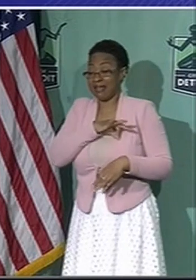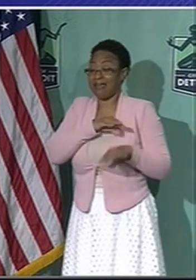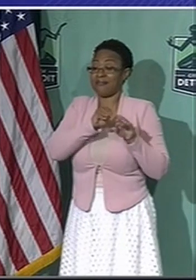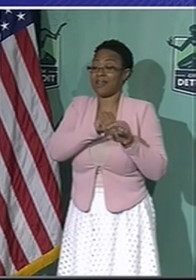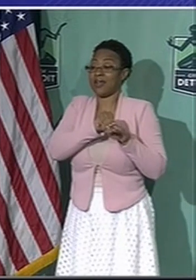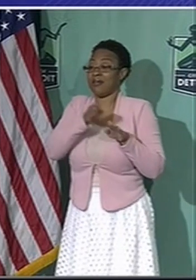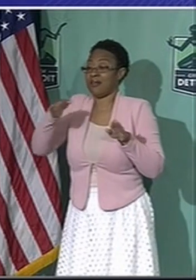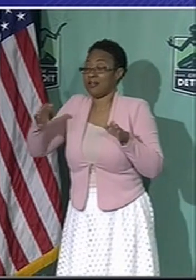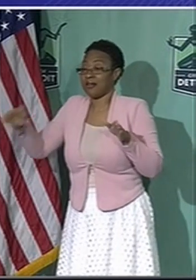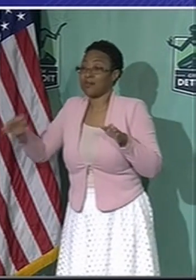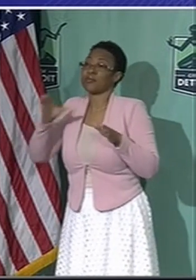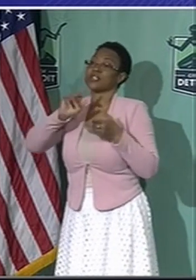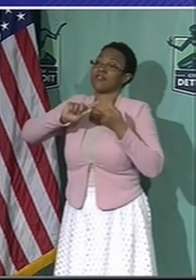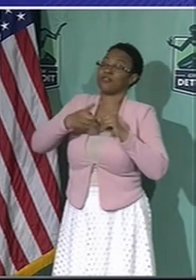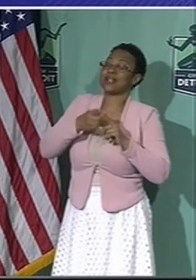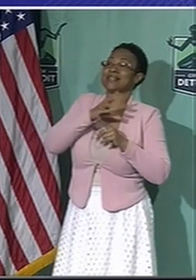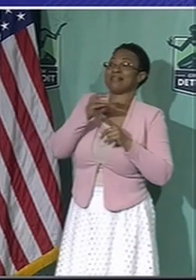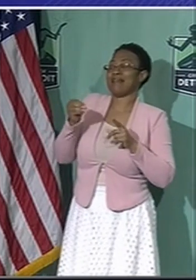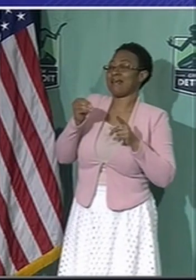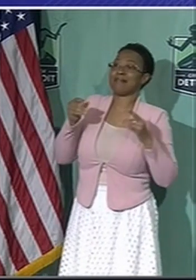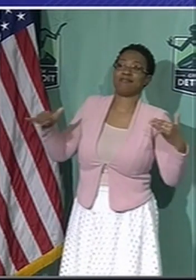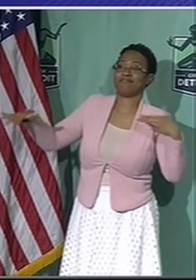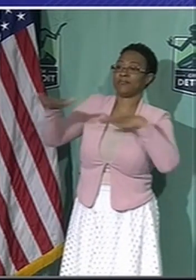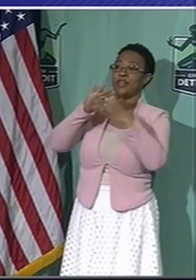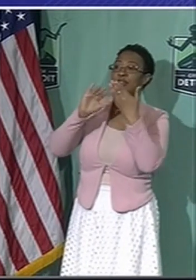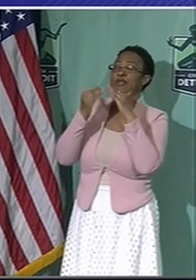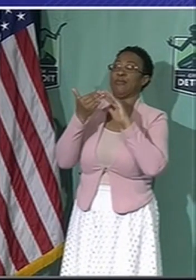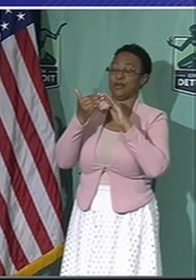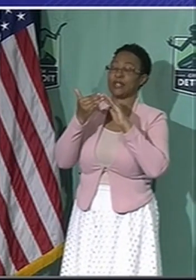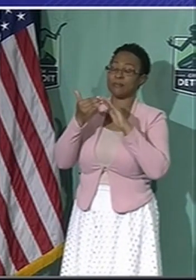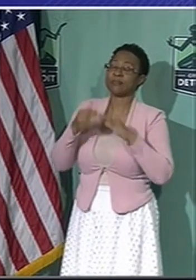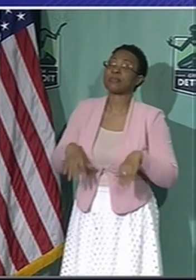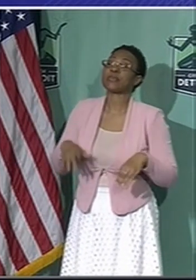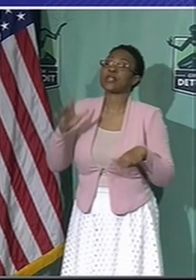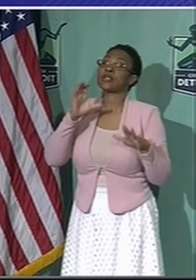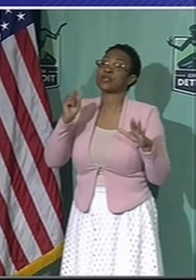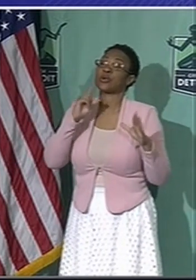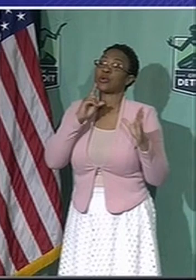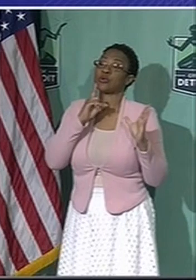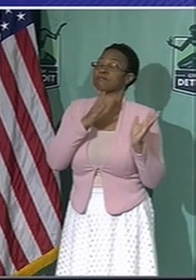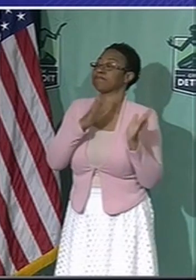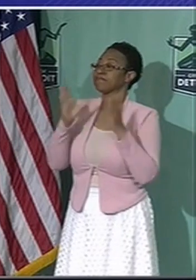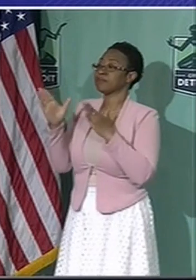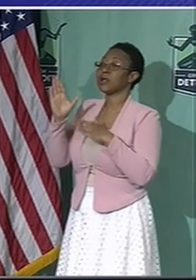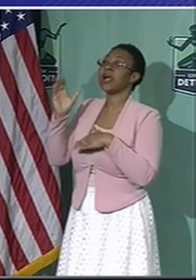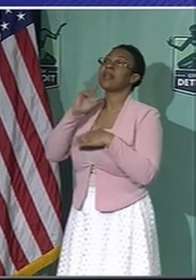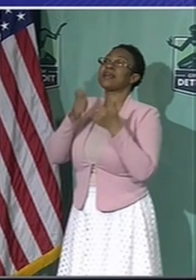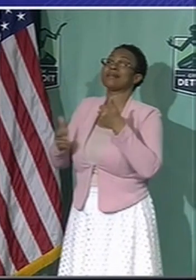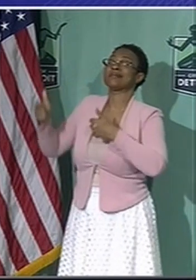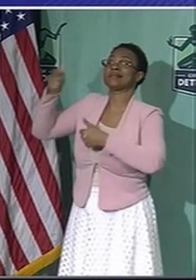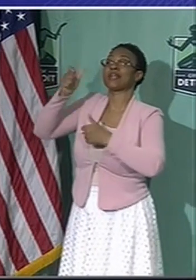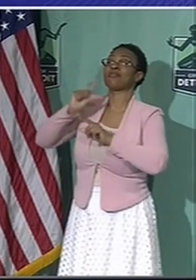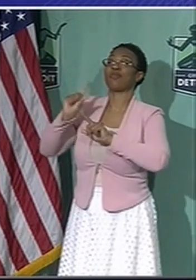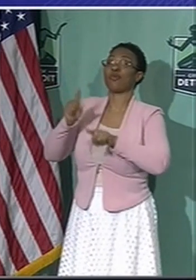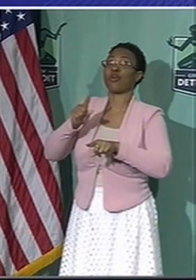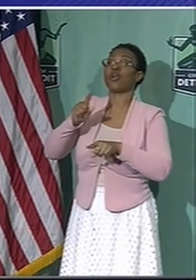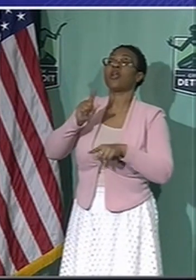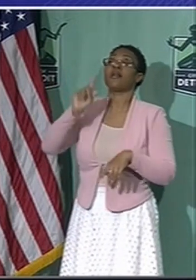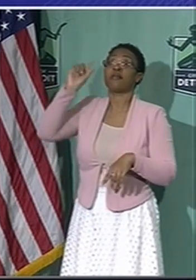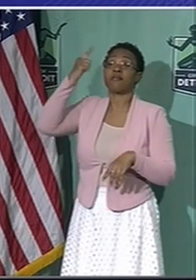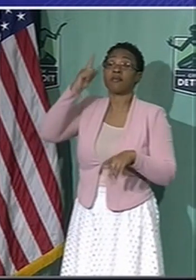neighbors, our friends, our families, of course, each other. So now let me switch gears and talk about the executive order. Over the weekend, Governor